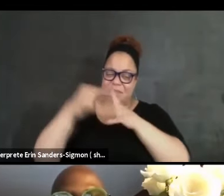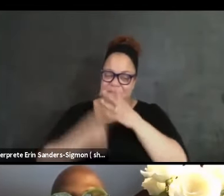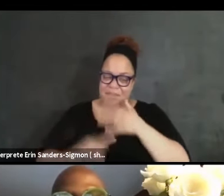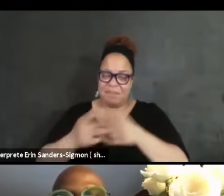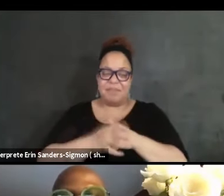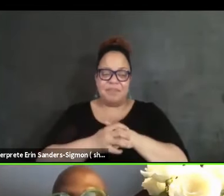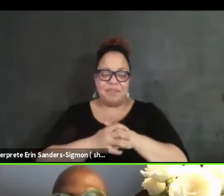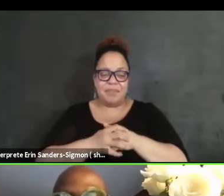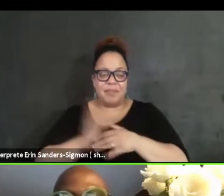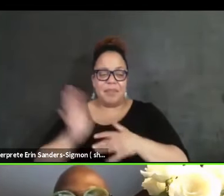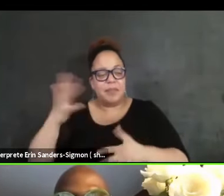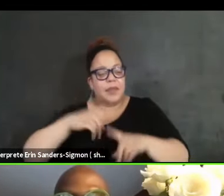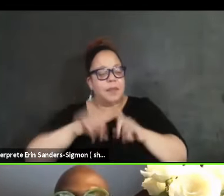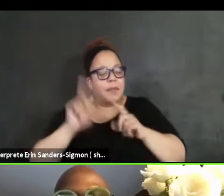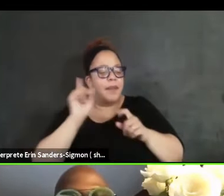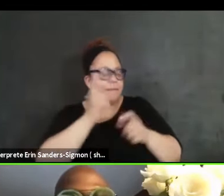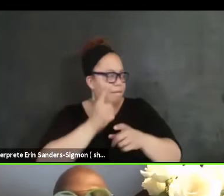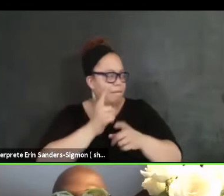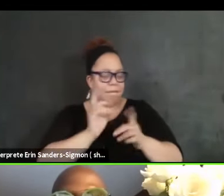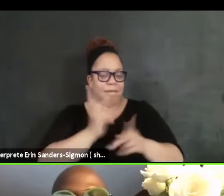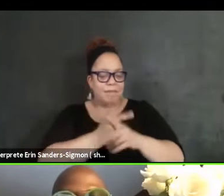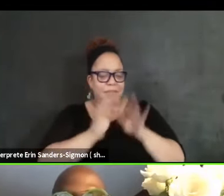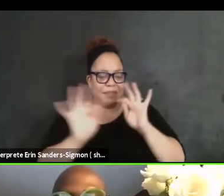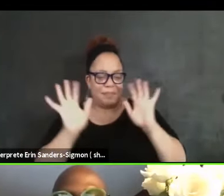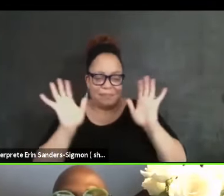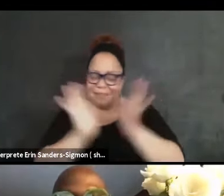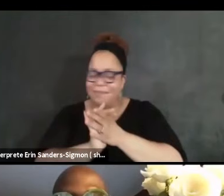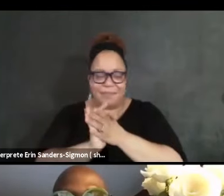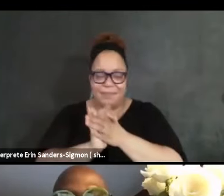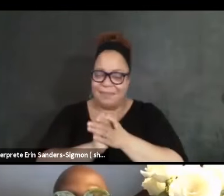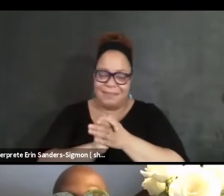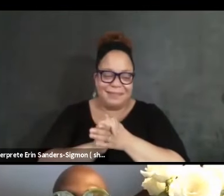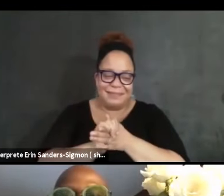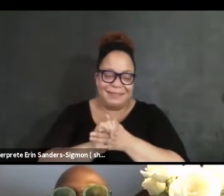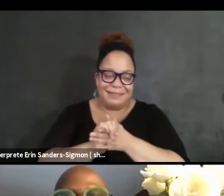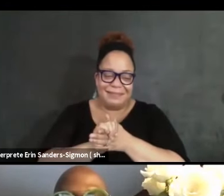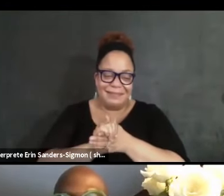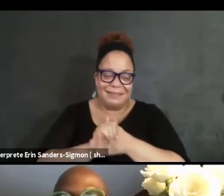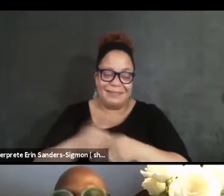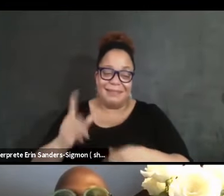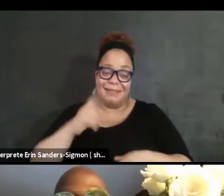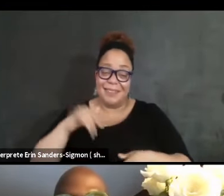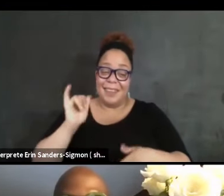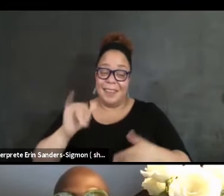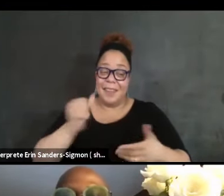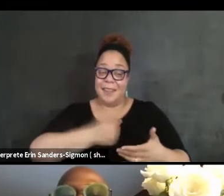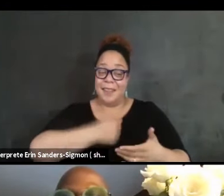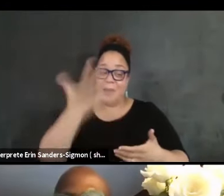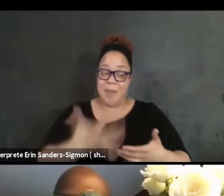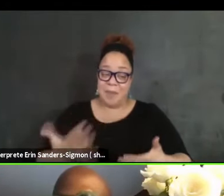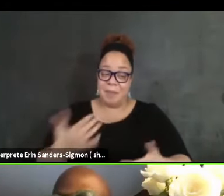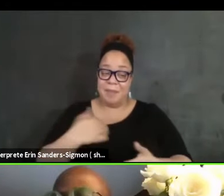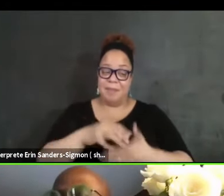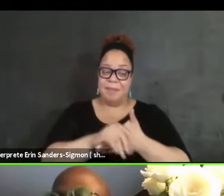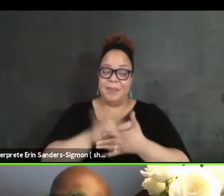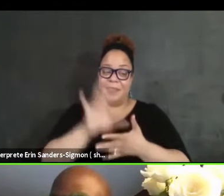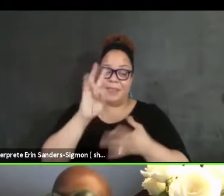say. Mm-hmm. From low to high for that poet, we have a 7.9, mm-hmm. 7.9,